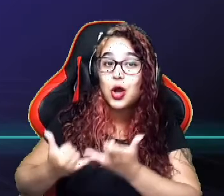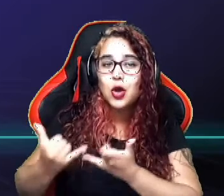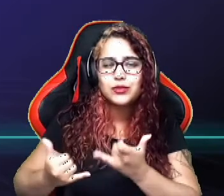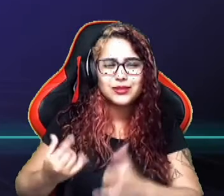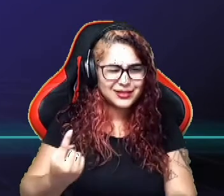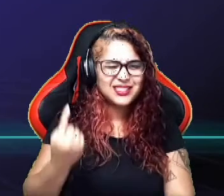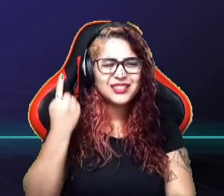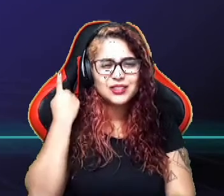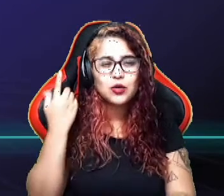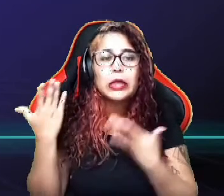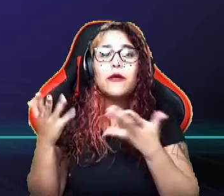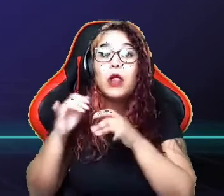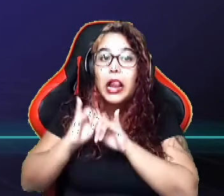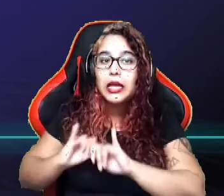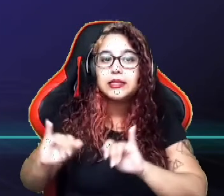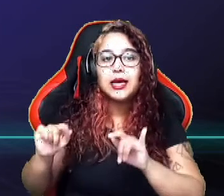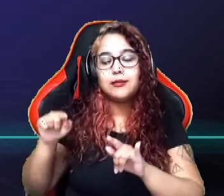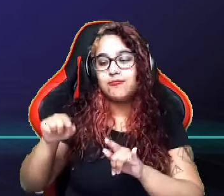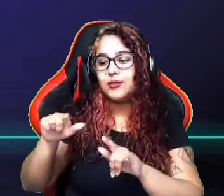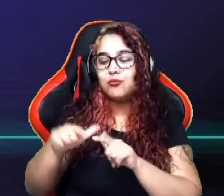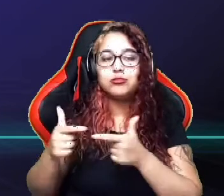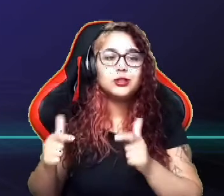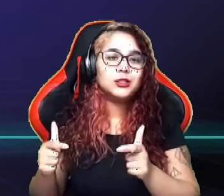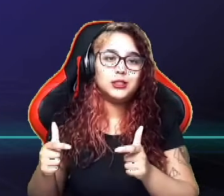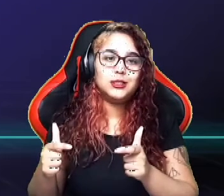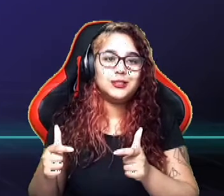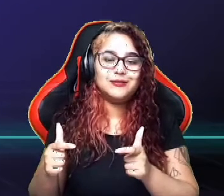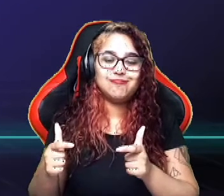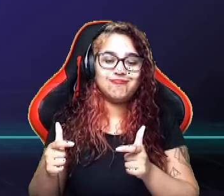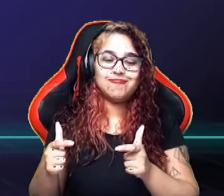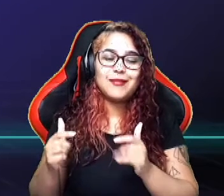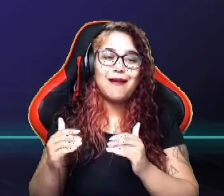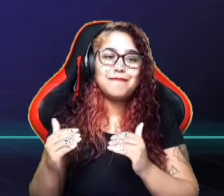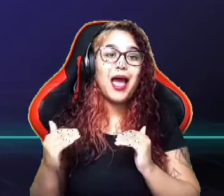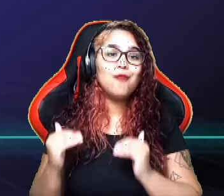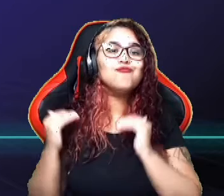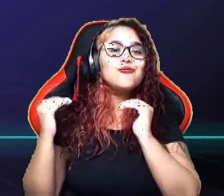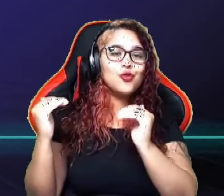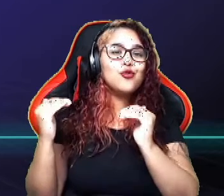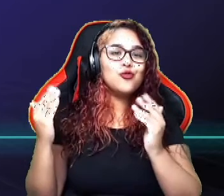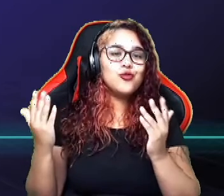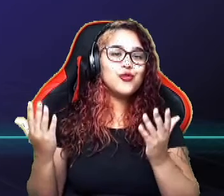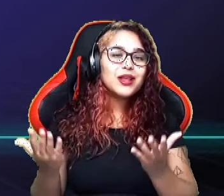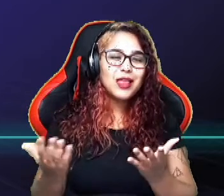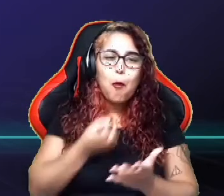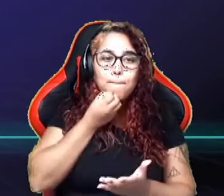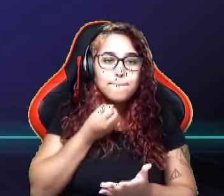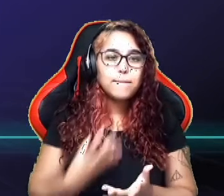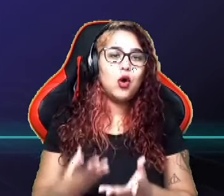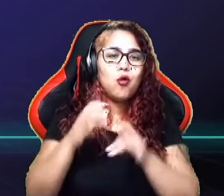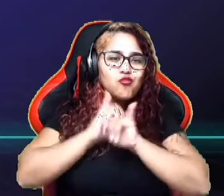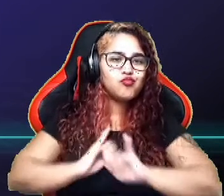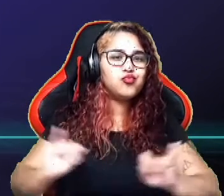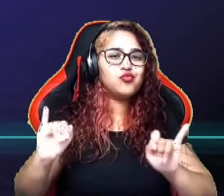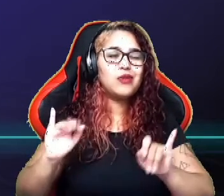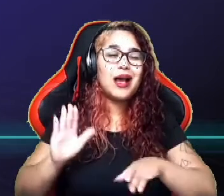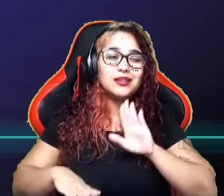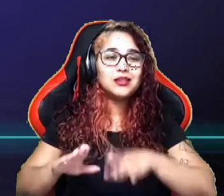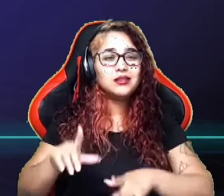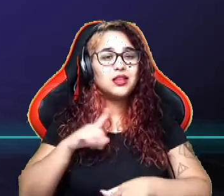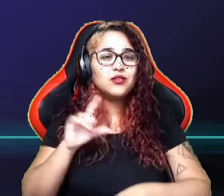Some of these games back in the day, they were not launched with a